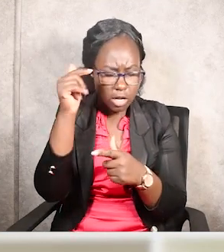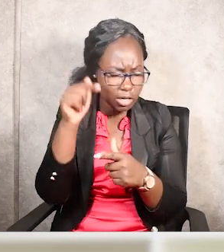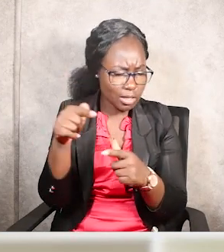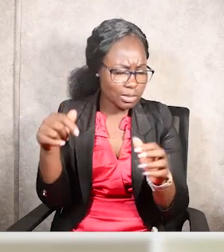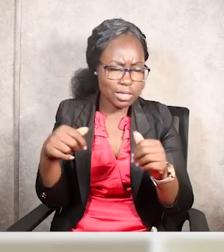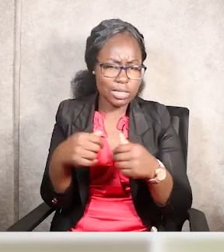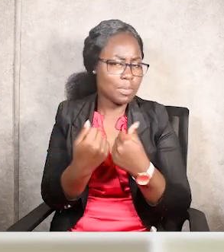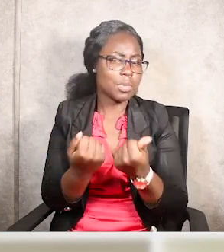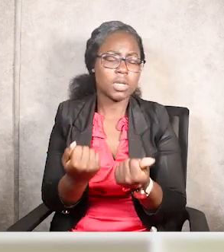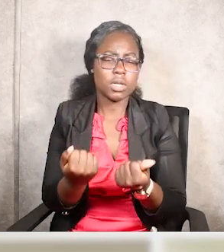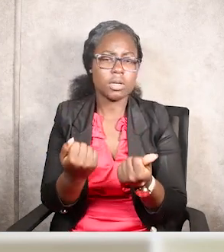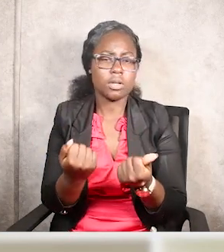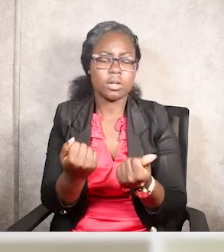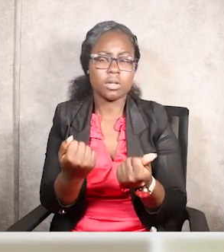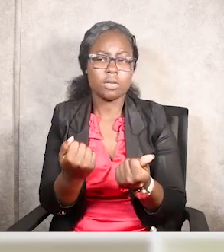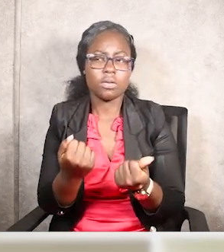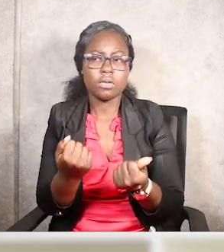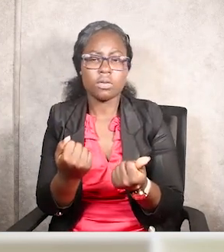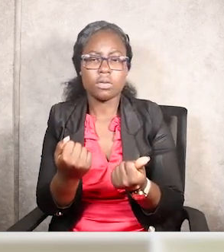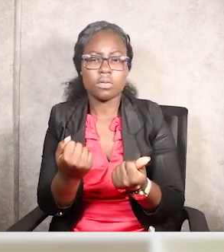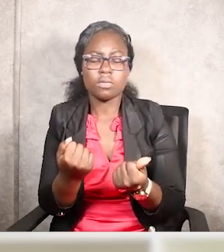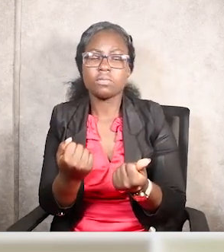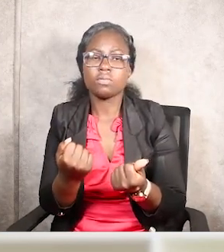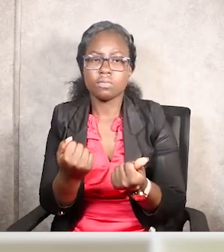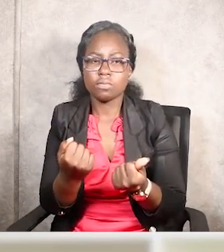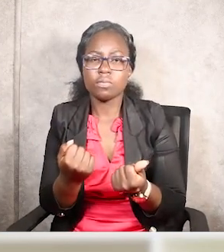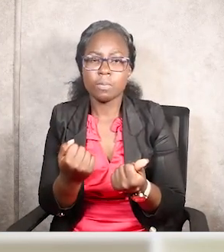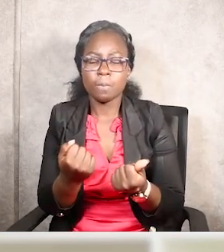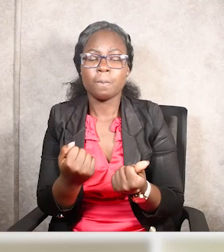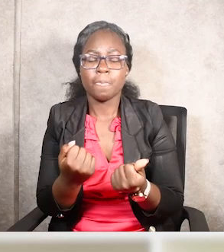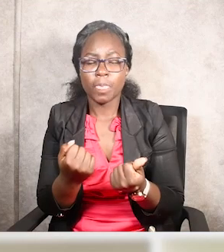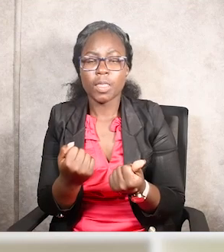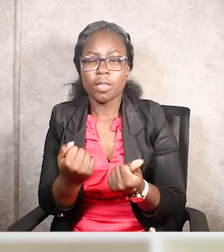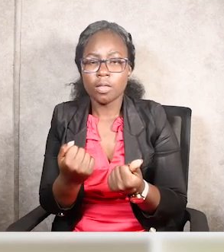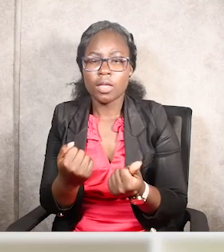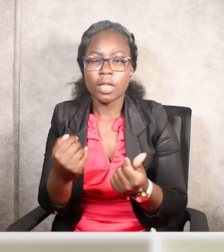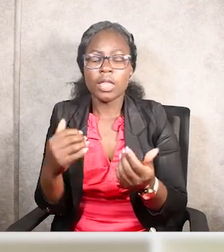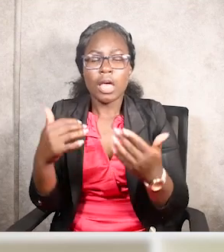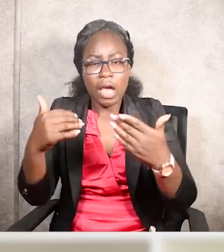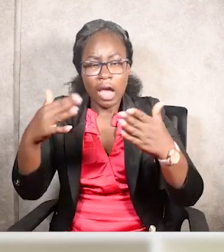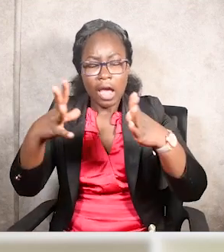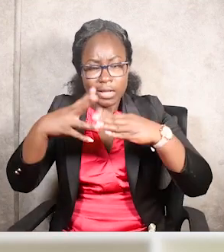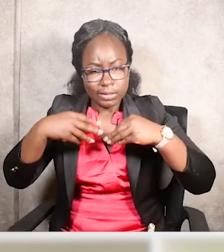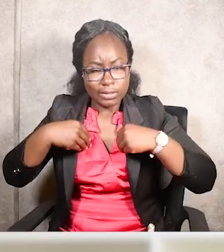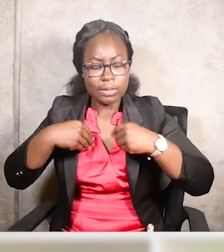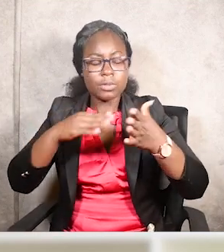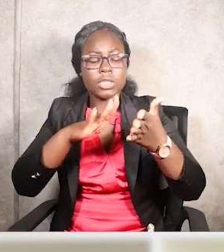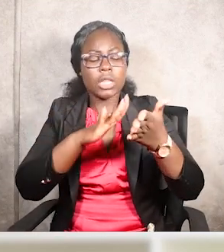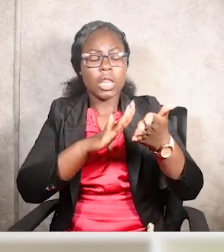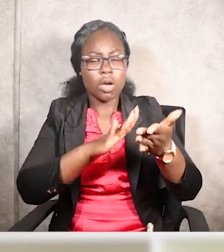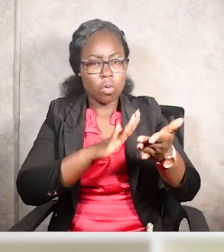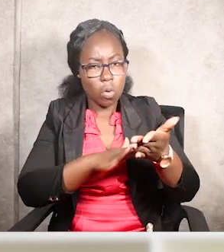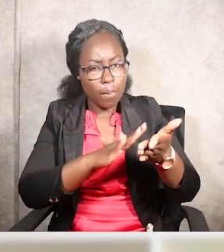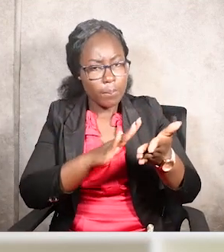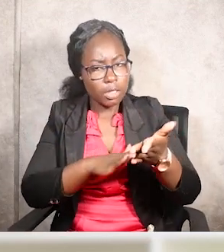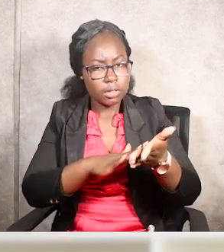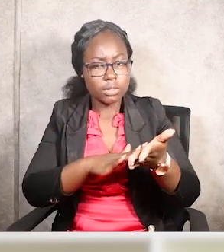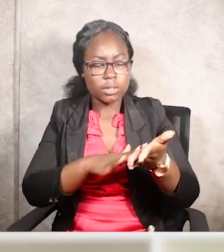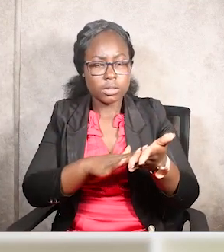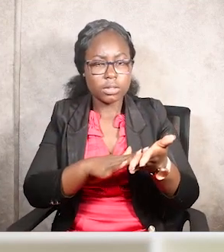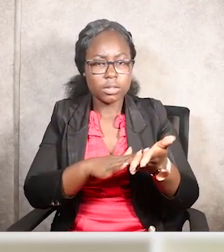why such might be happening. Take in regards the comments.